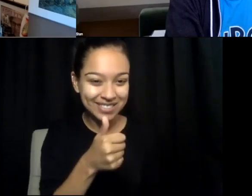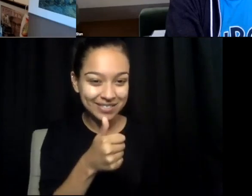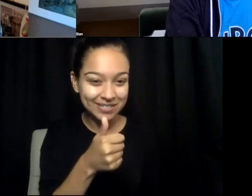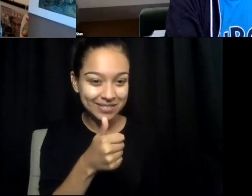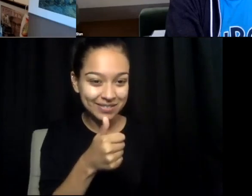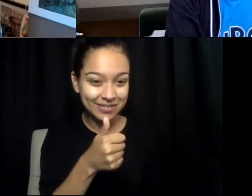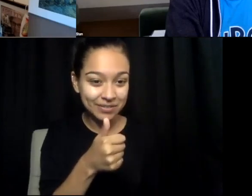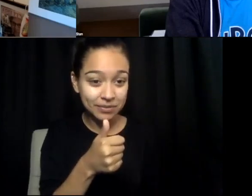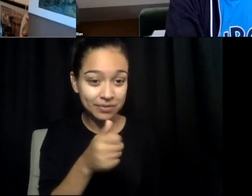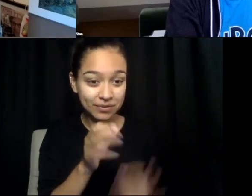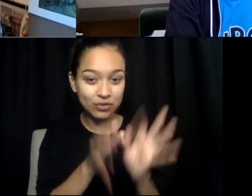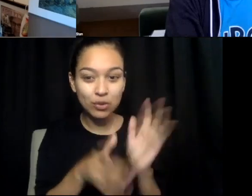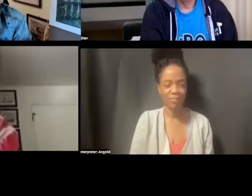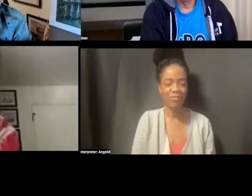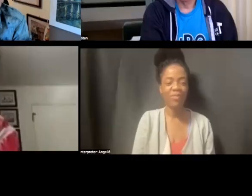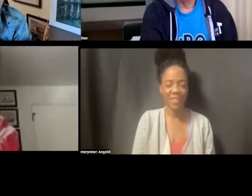Okay.